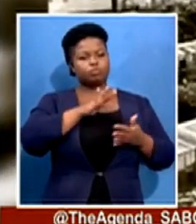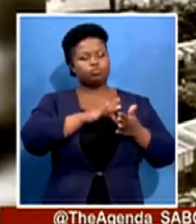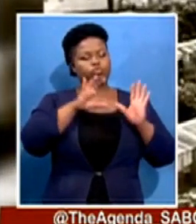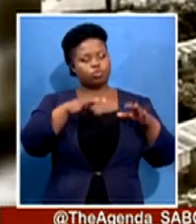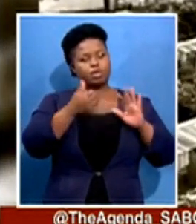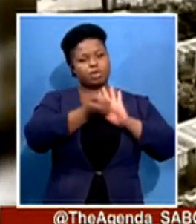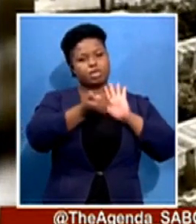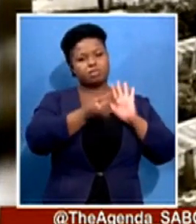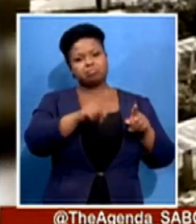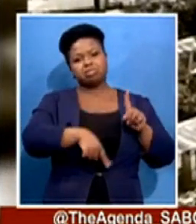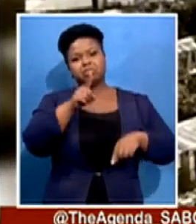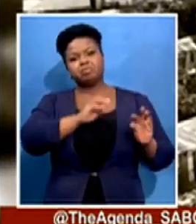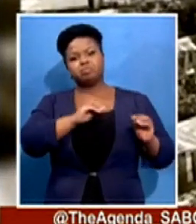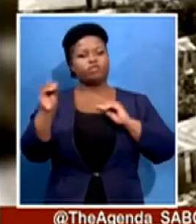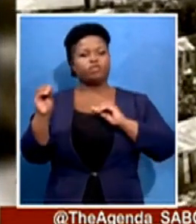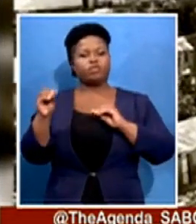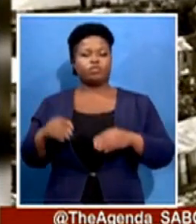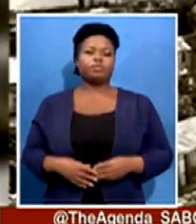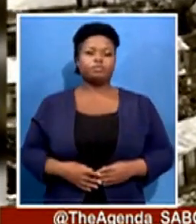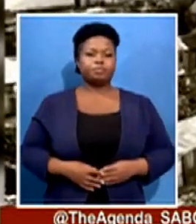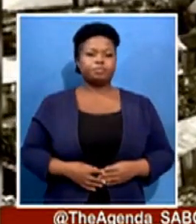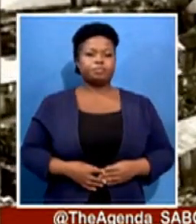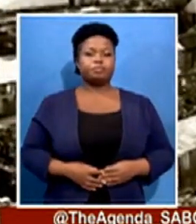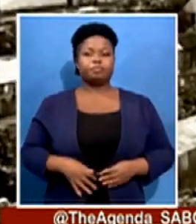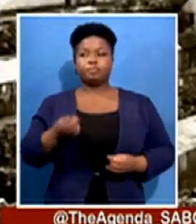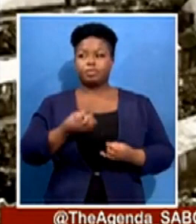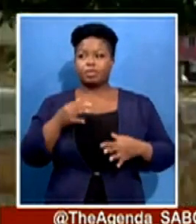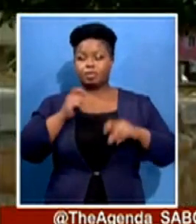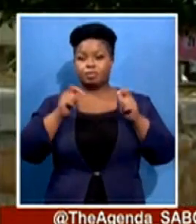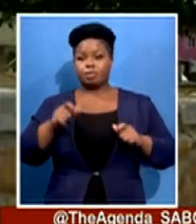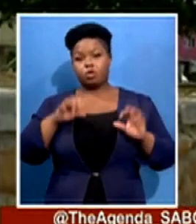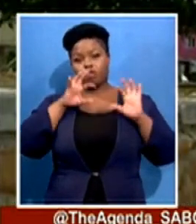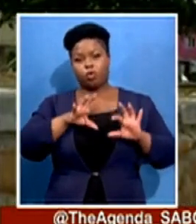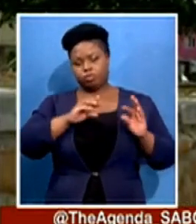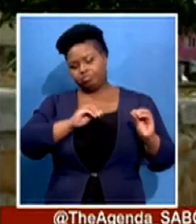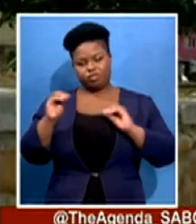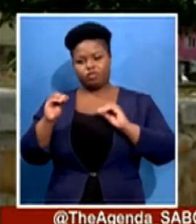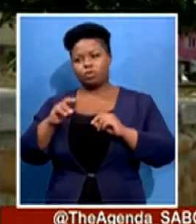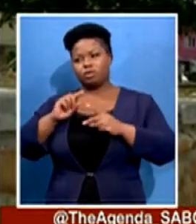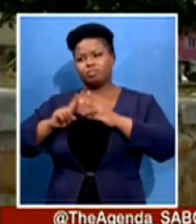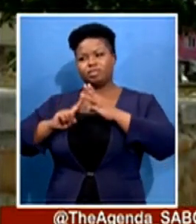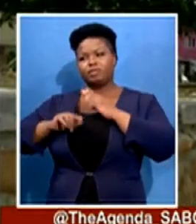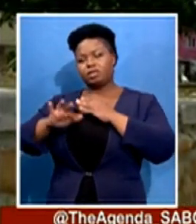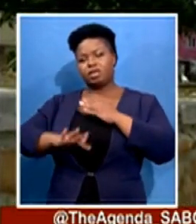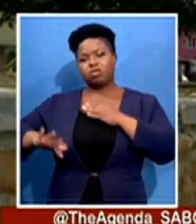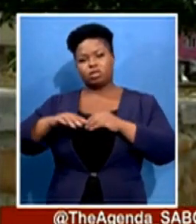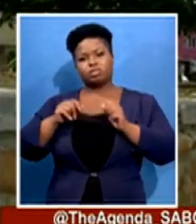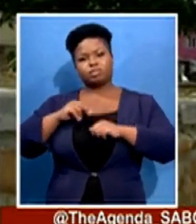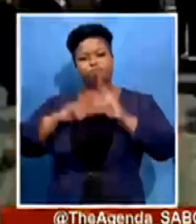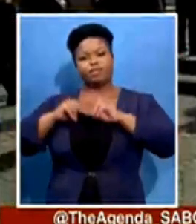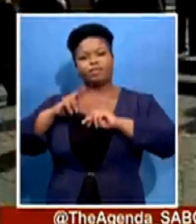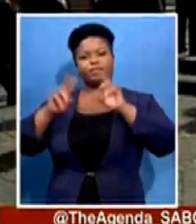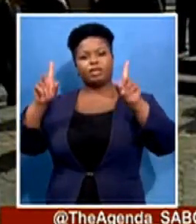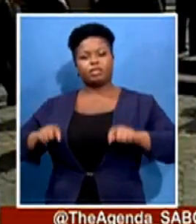home. Thousands of people were forcibly moved to various areas across the Cape Flats. These include Ocean View, Grassy Park and